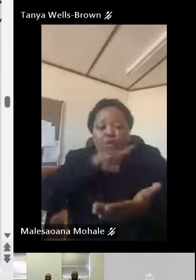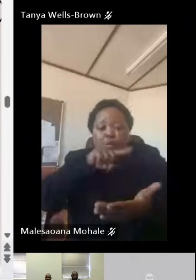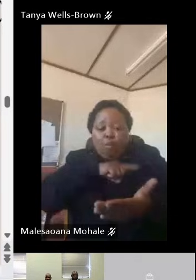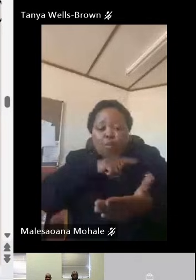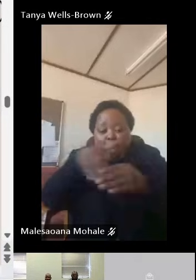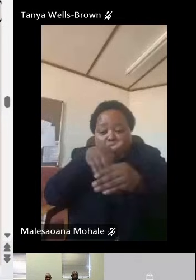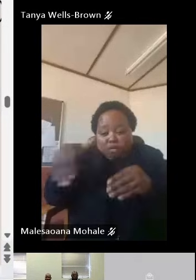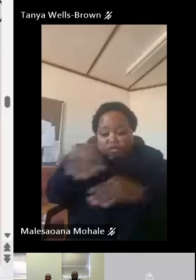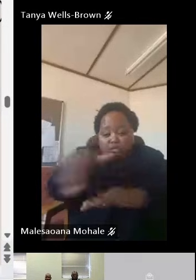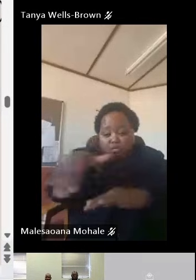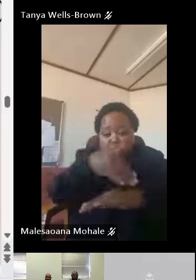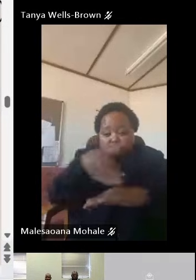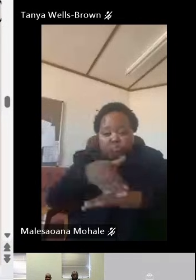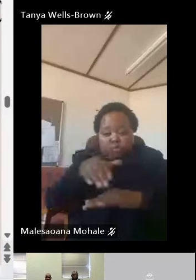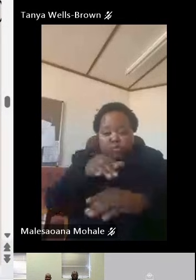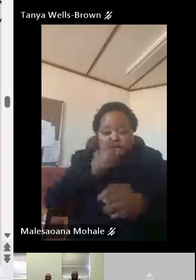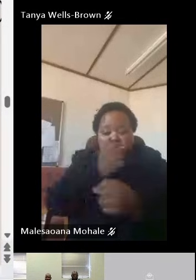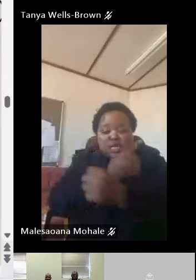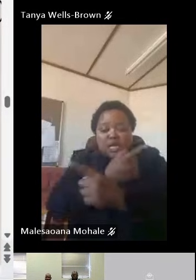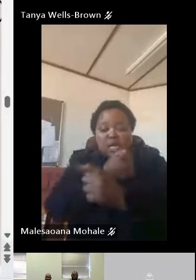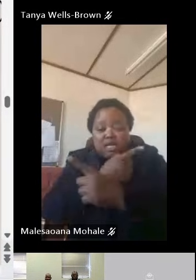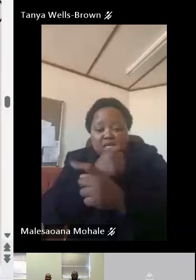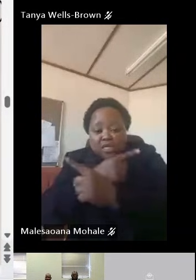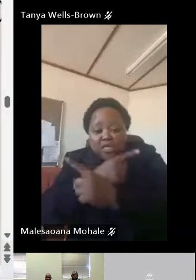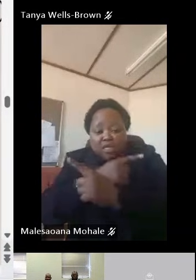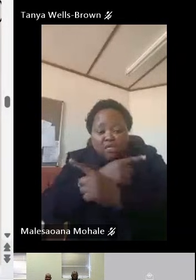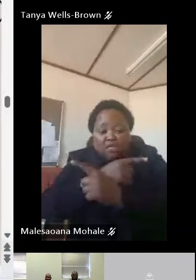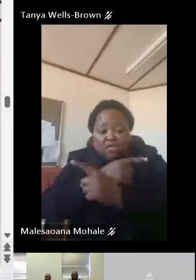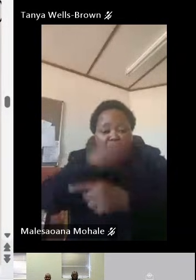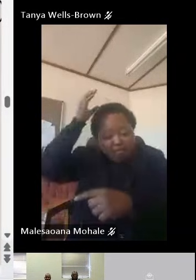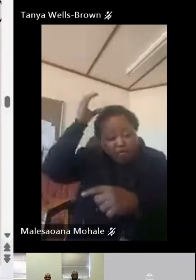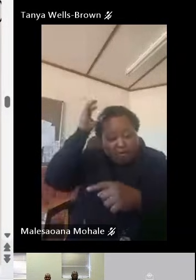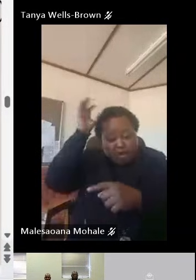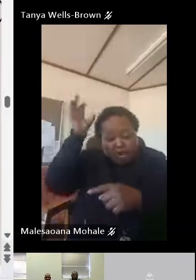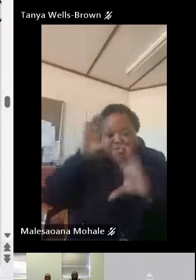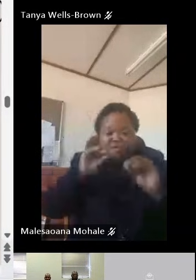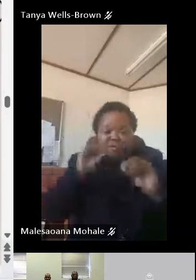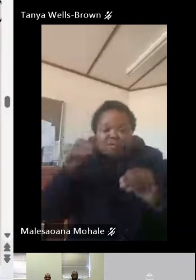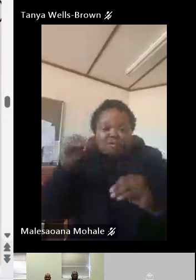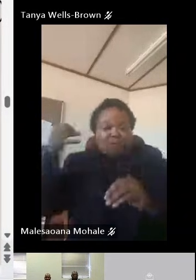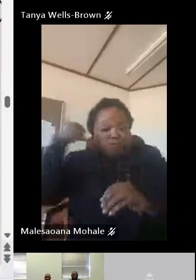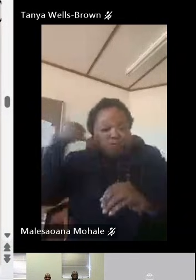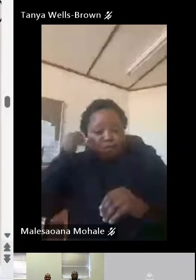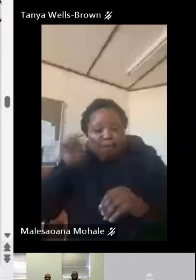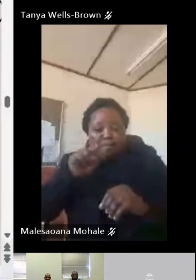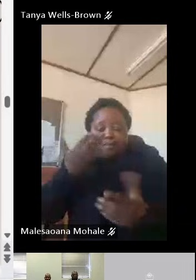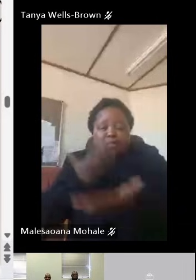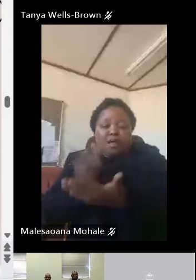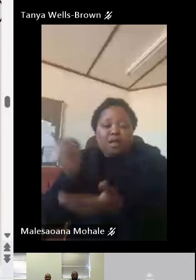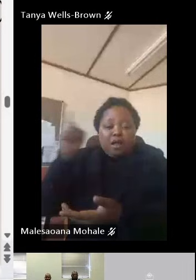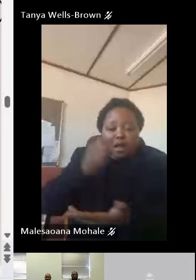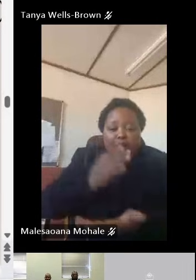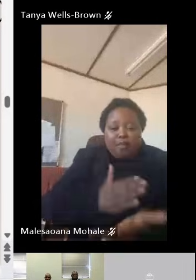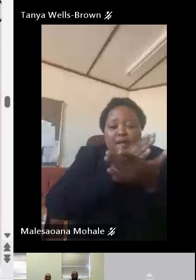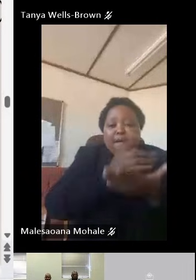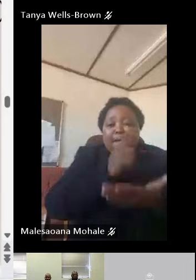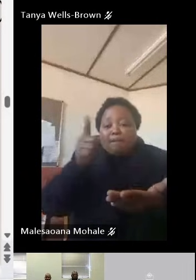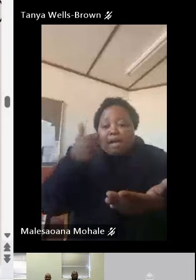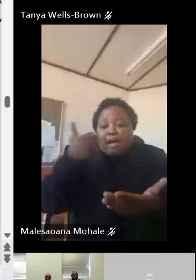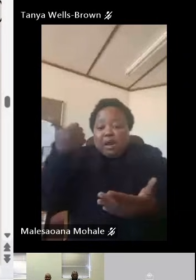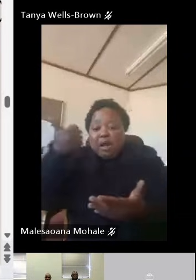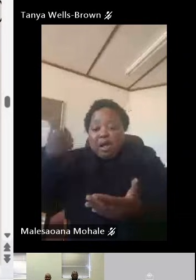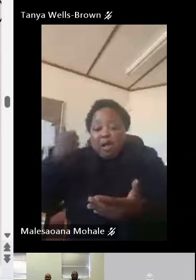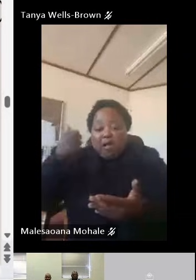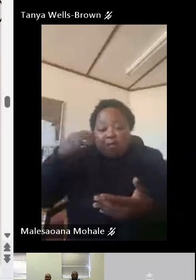4+1, hooting, calling, we are coming to assist you. But on the other hand, that other woman from the rural